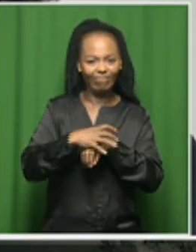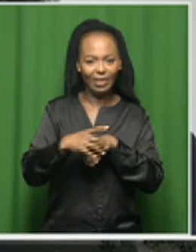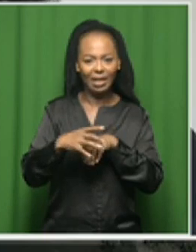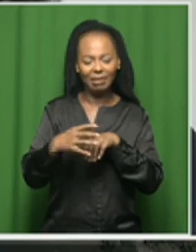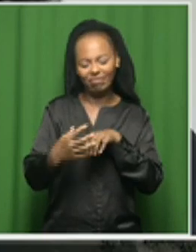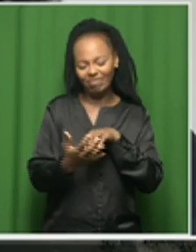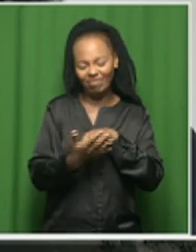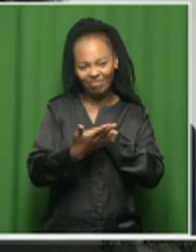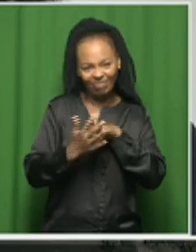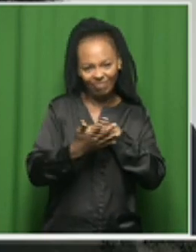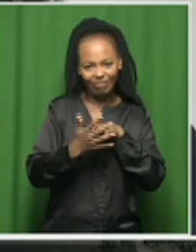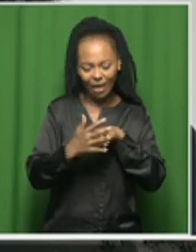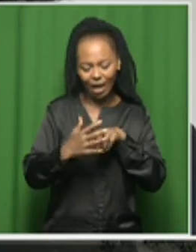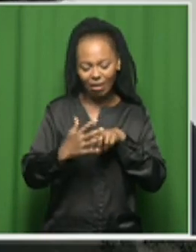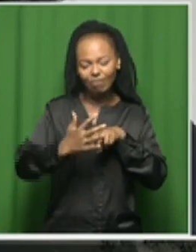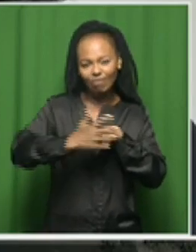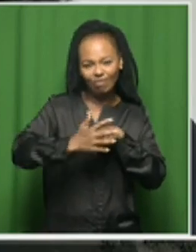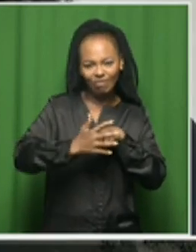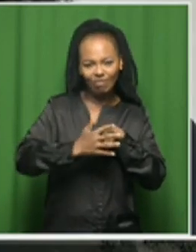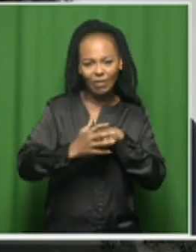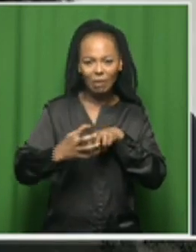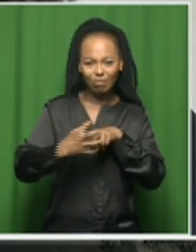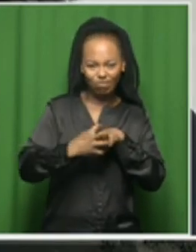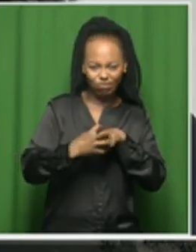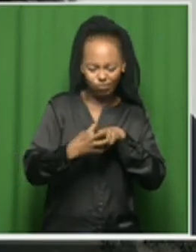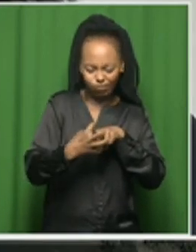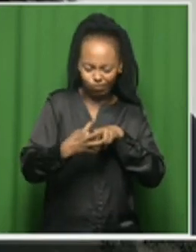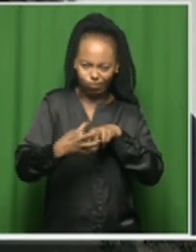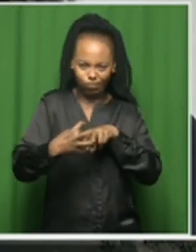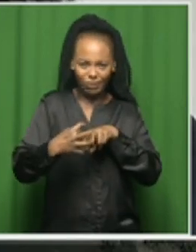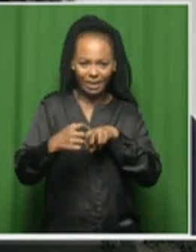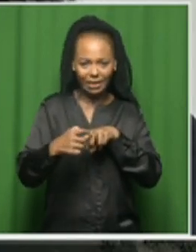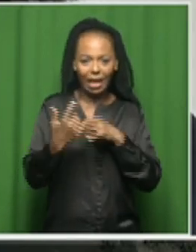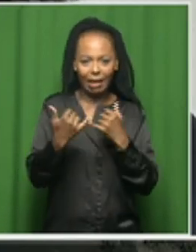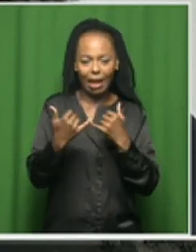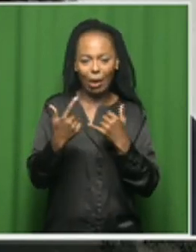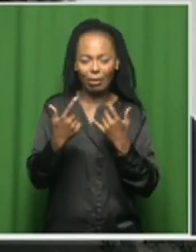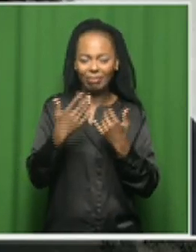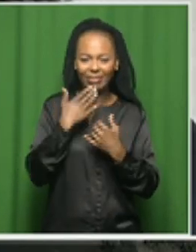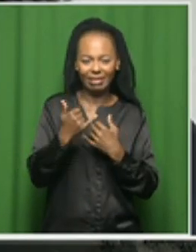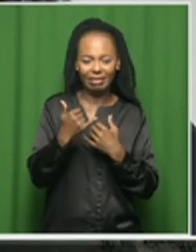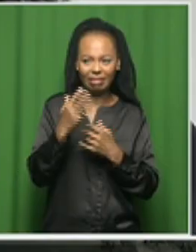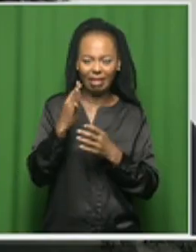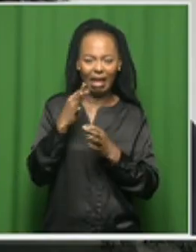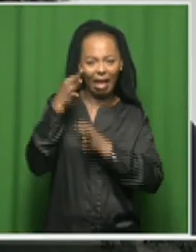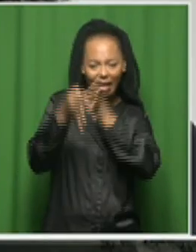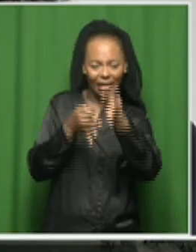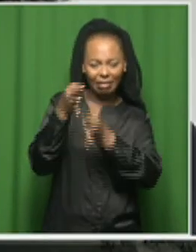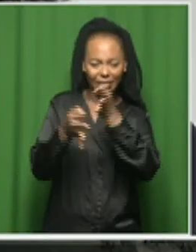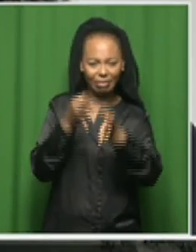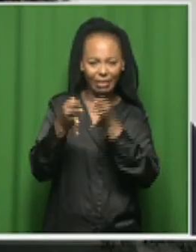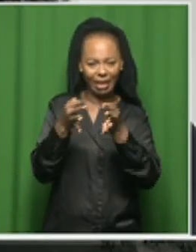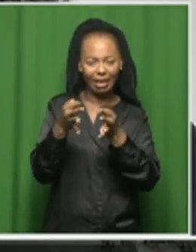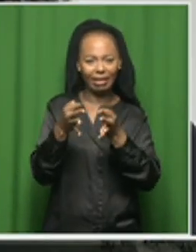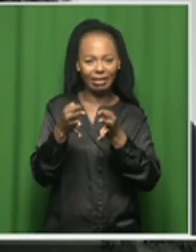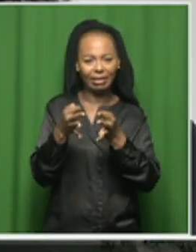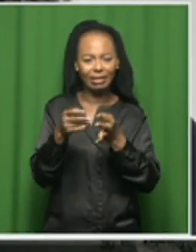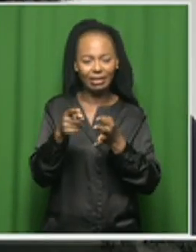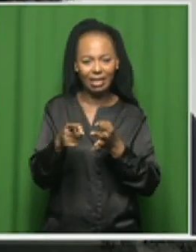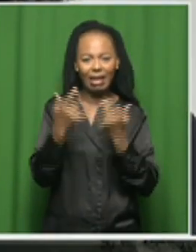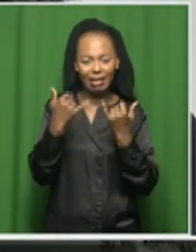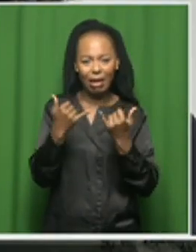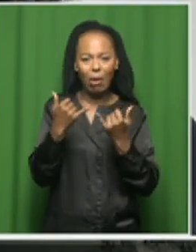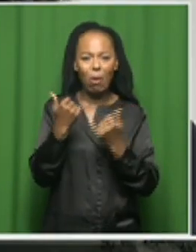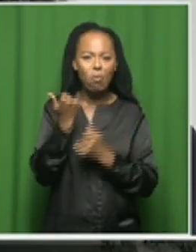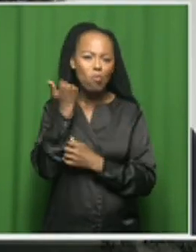or not. They just assume because they've got the symptoms. So perhaps maybe you can talk to us about gout and arthritis and how they